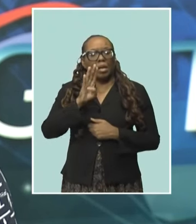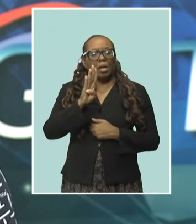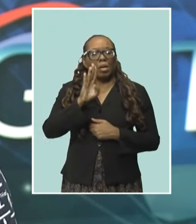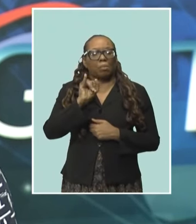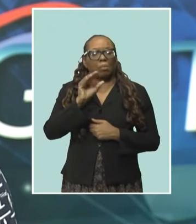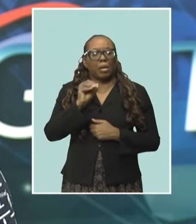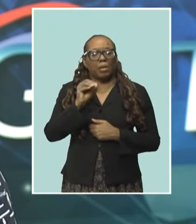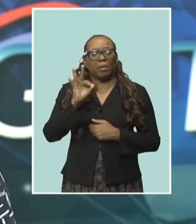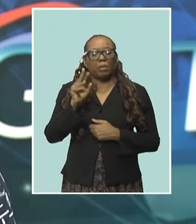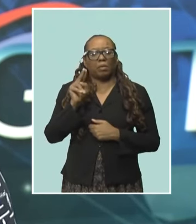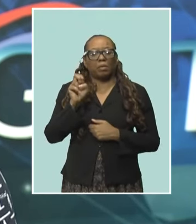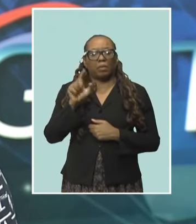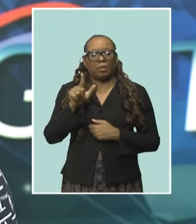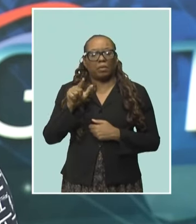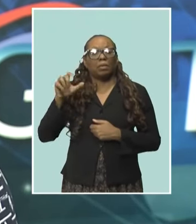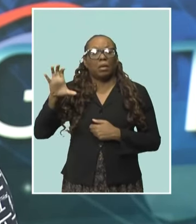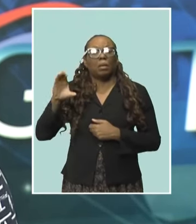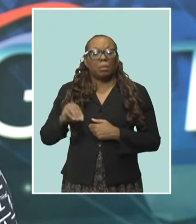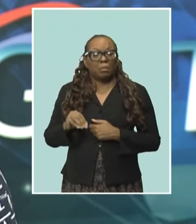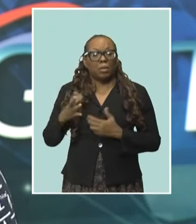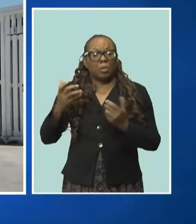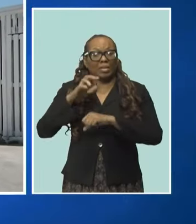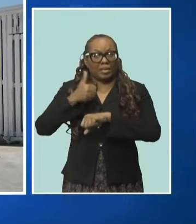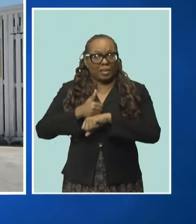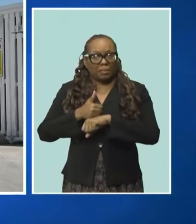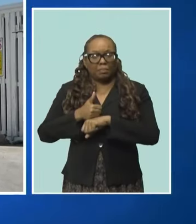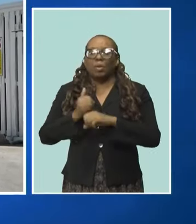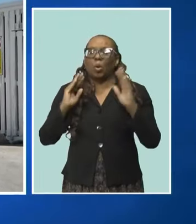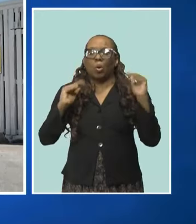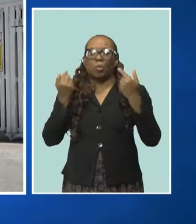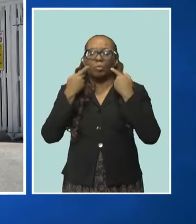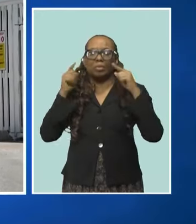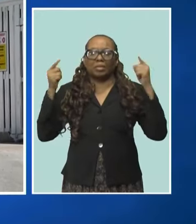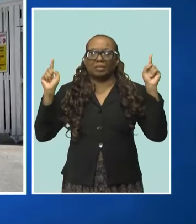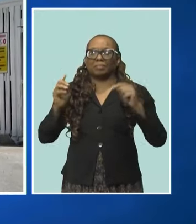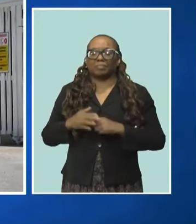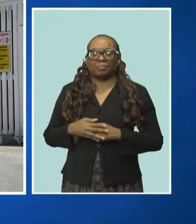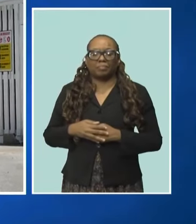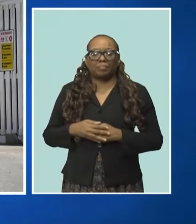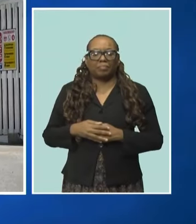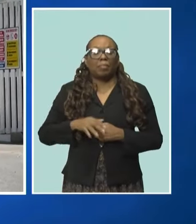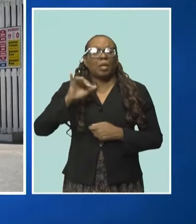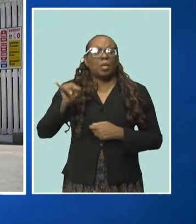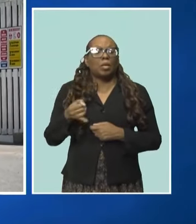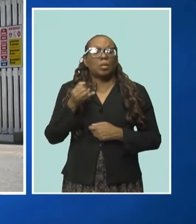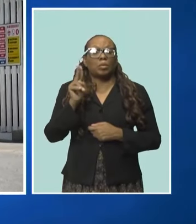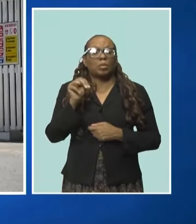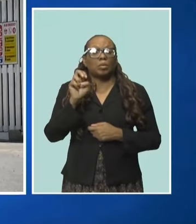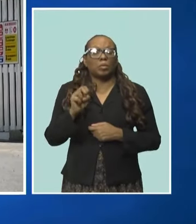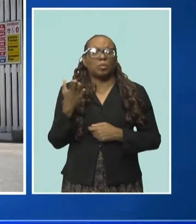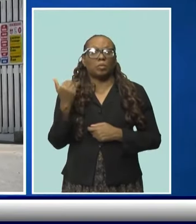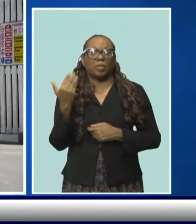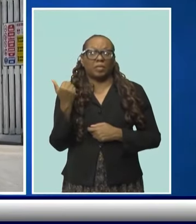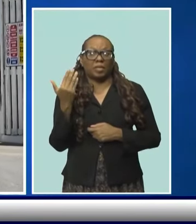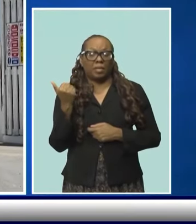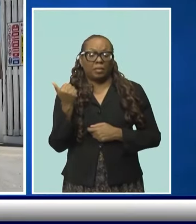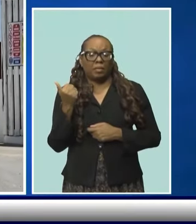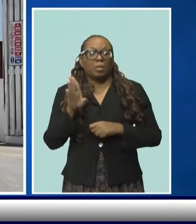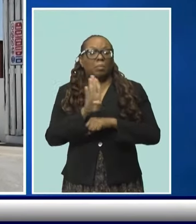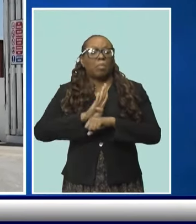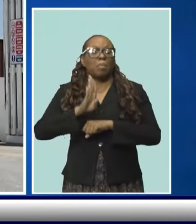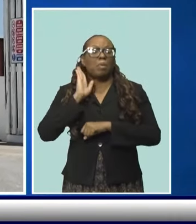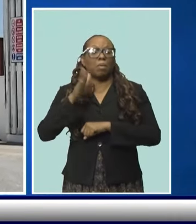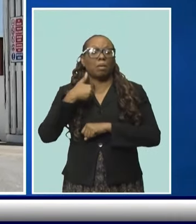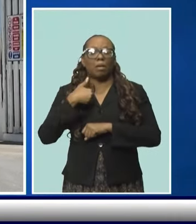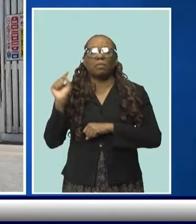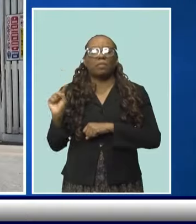company is successful. On the 15th of June, Rum and Sargassum Inc. will open the country's first ever